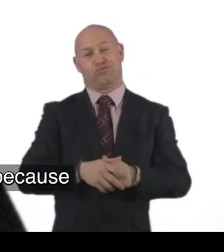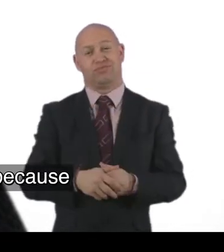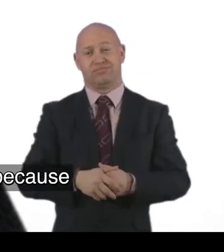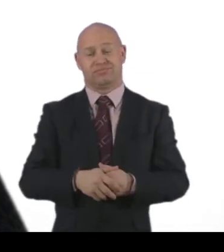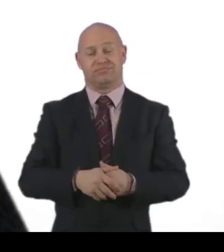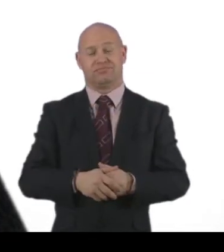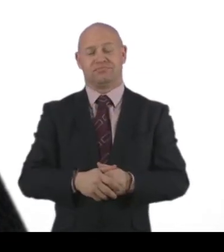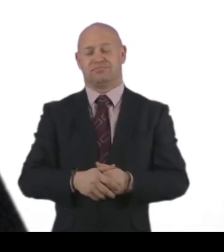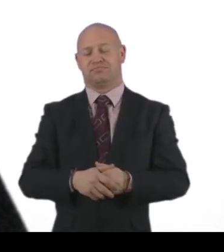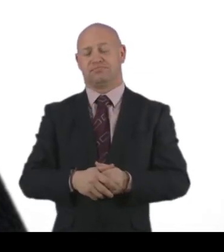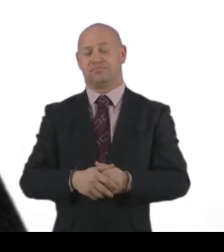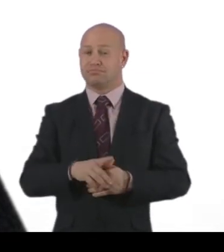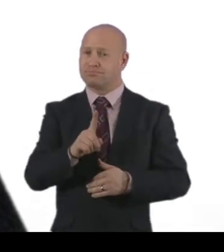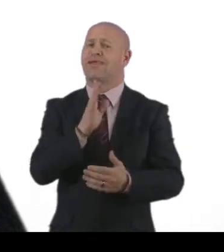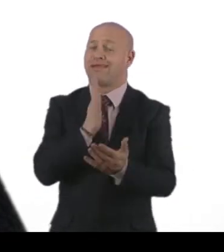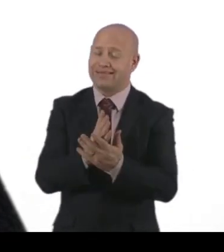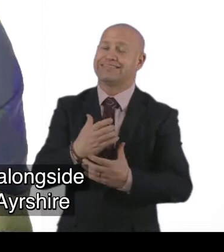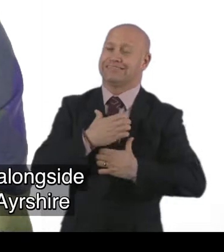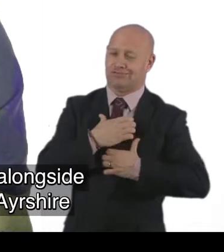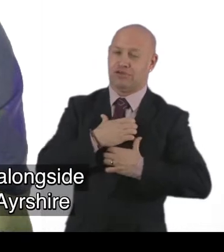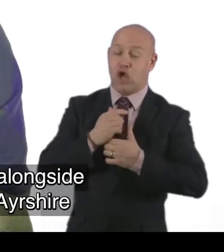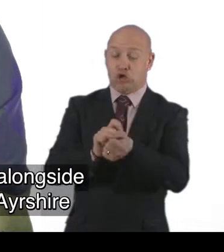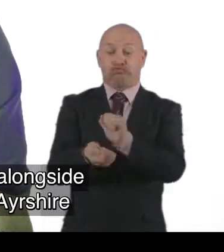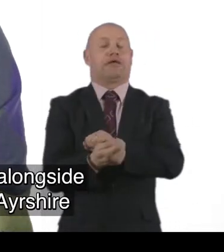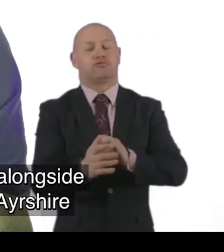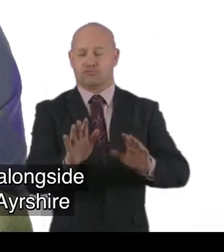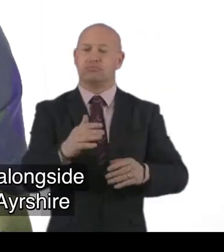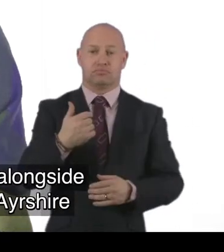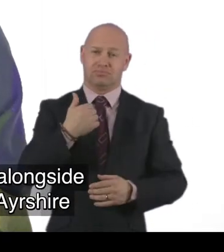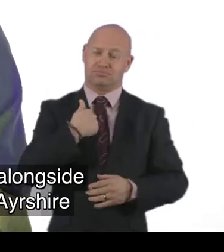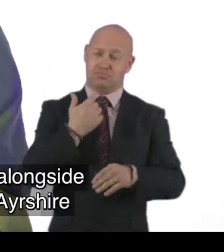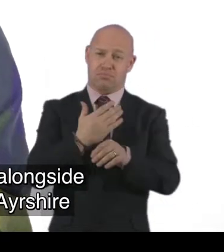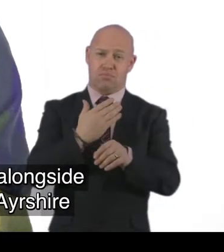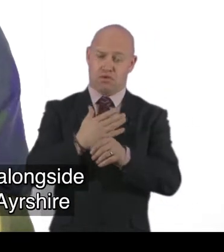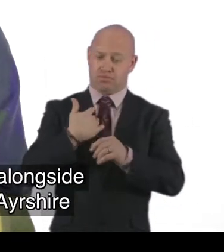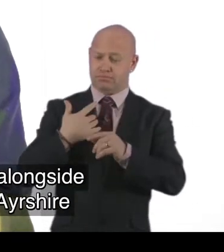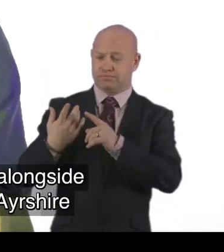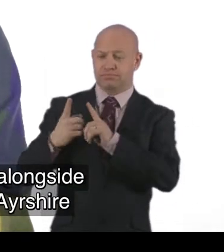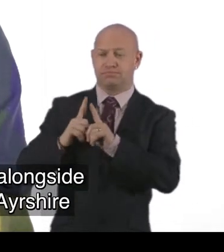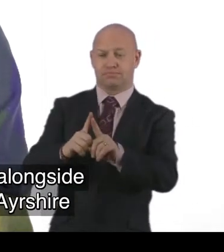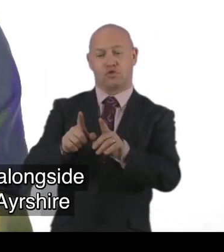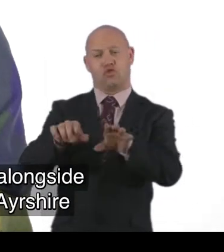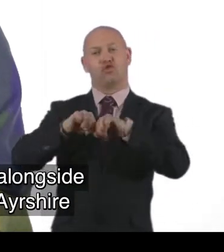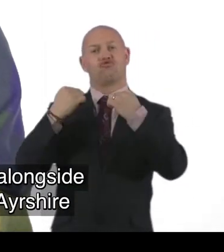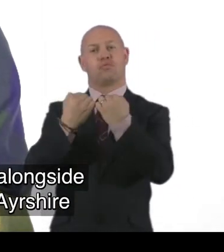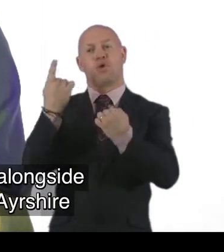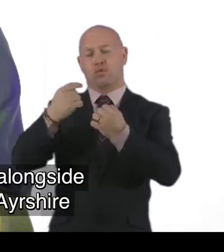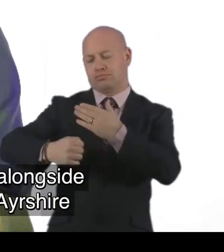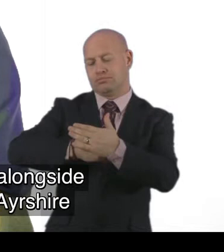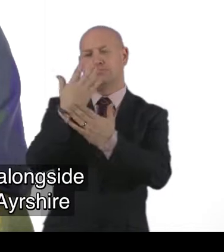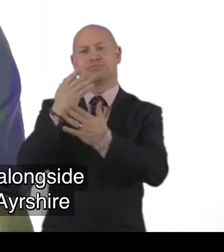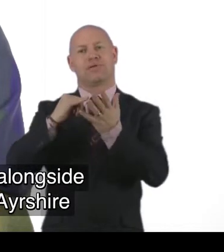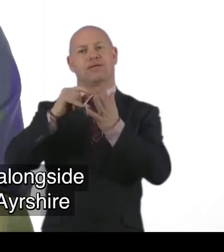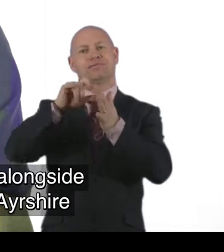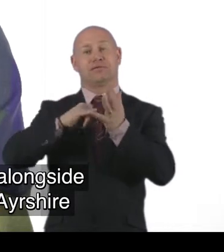through for you from beginning to end. It's quite scary, changes. So say I worked alongside